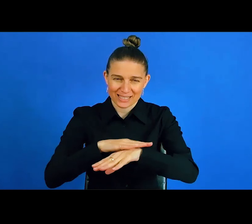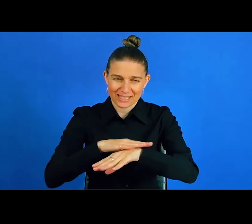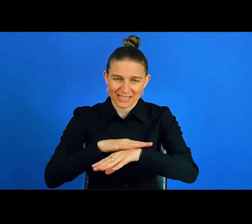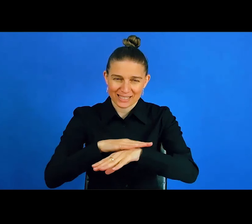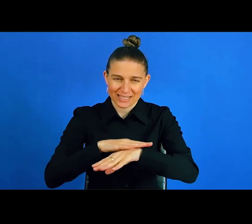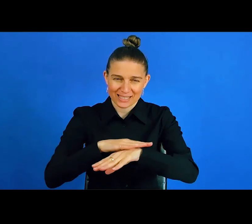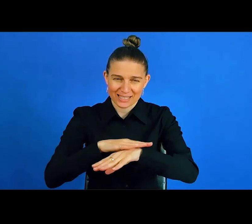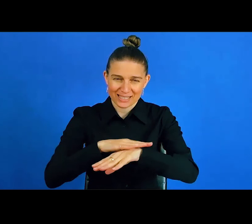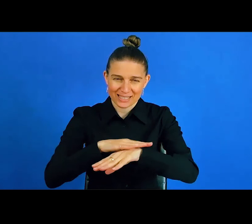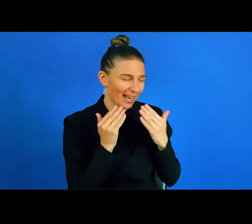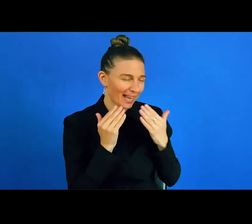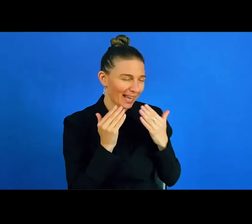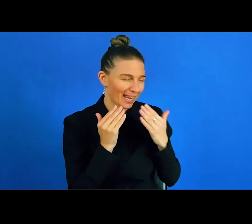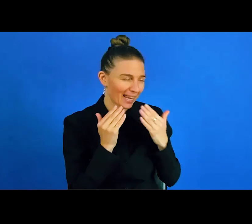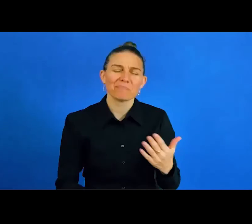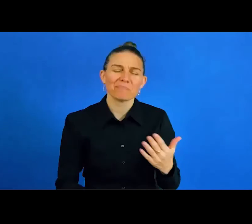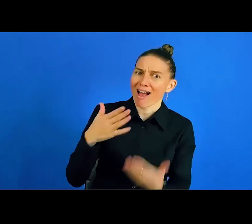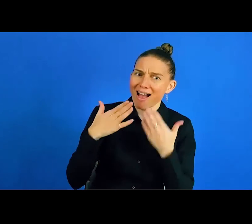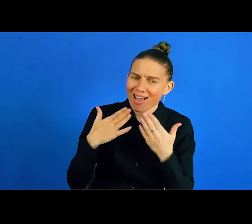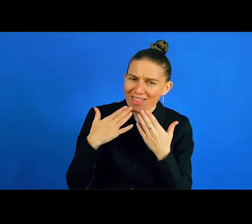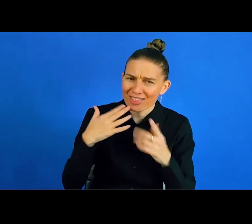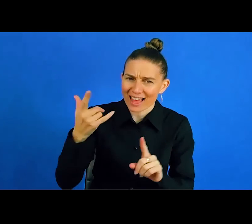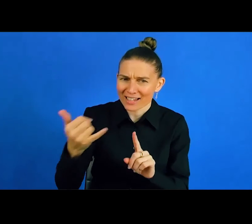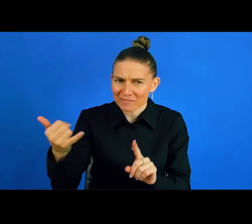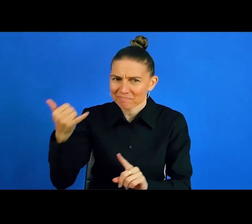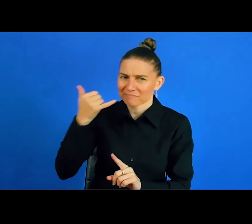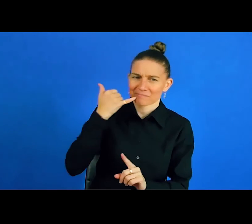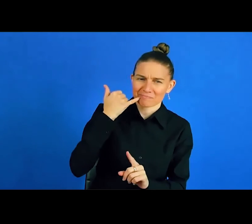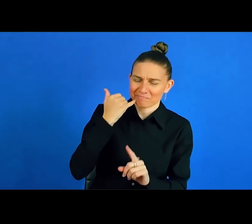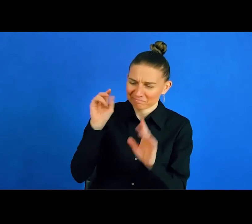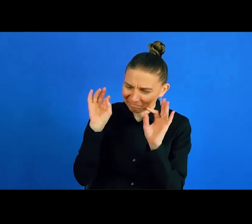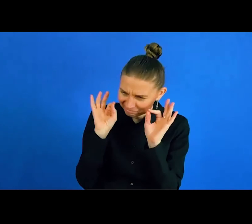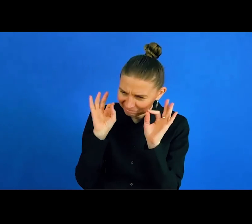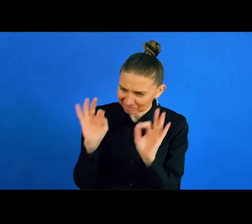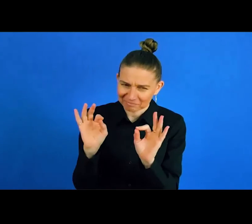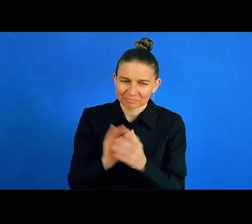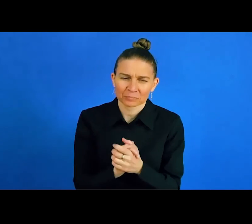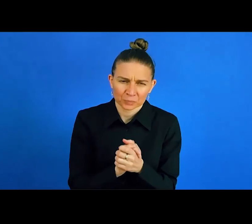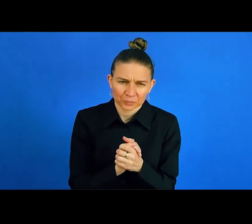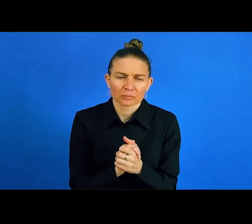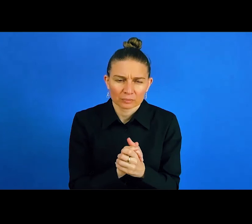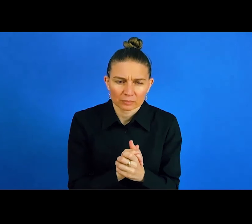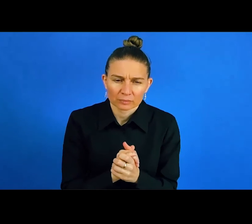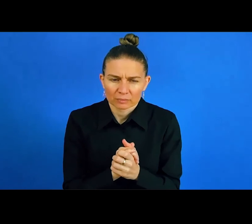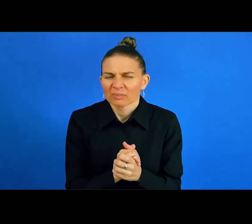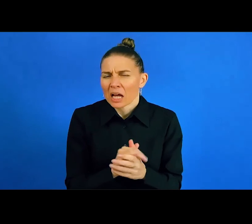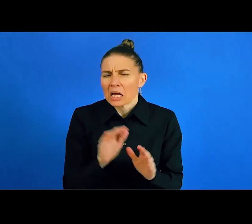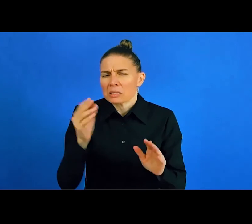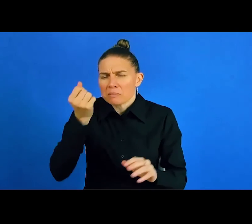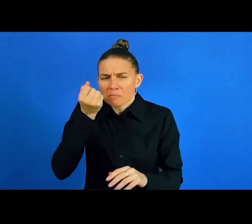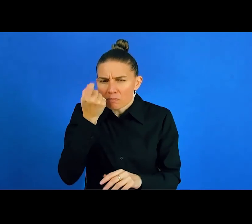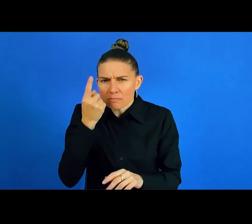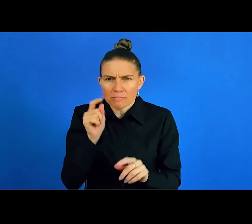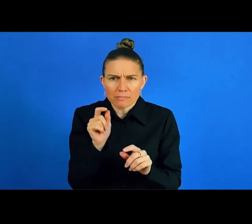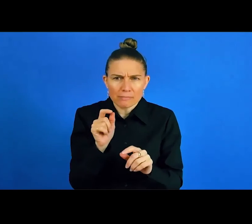Thanks, McDonald, and thank you for joining us using your phone. I know we've sort of run over by a few minutes, but if people